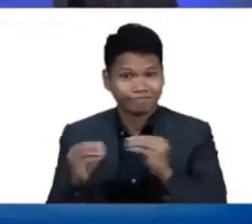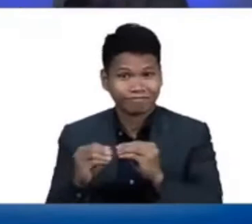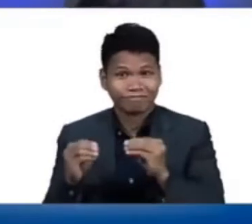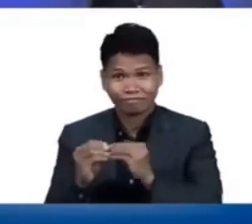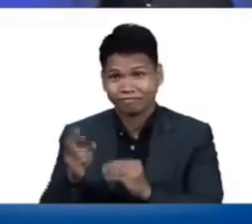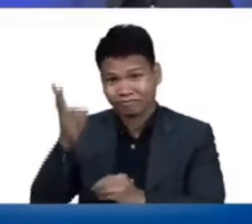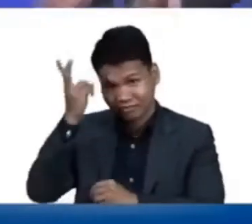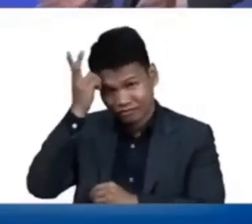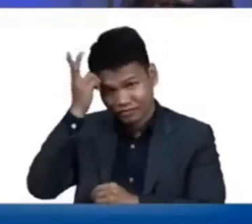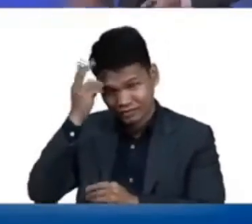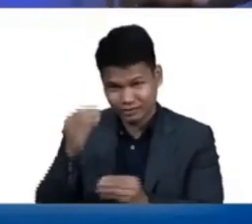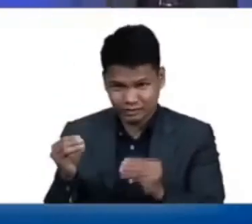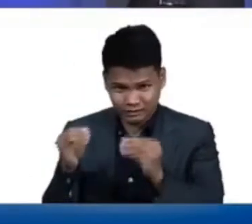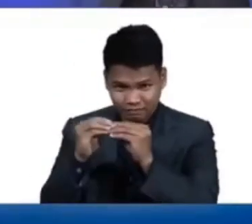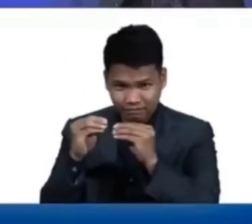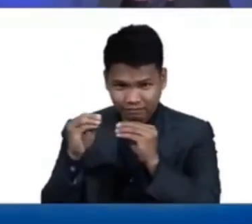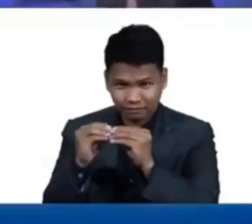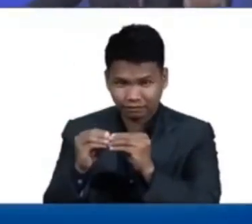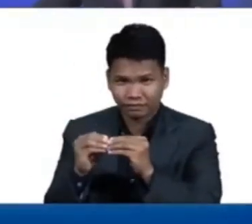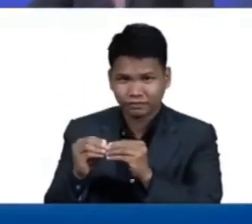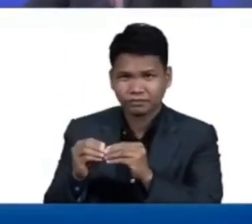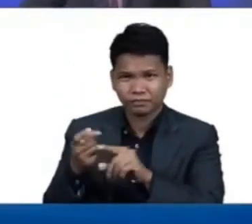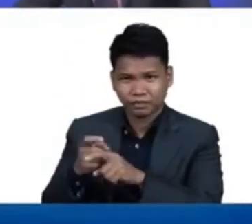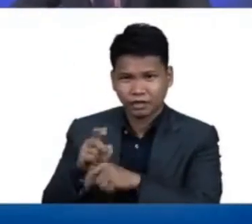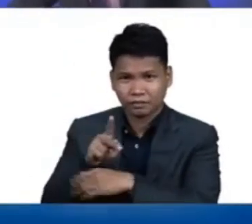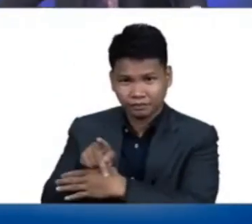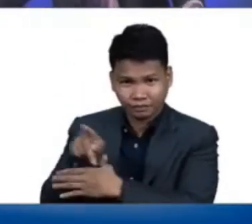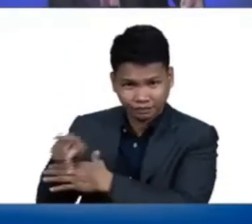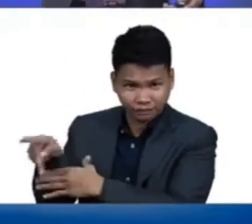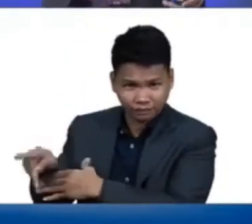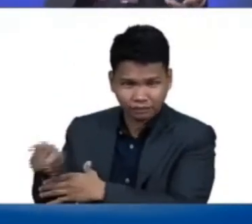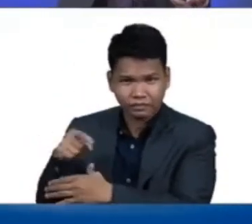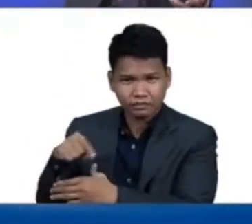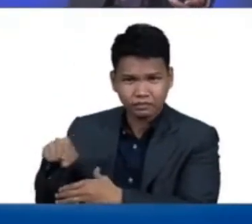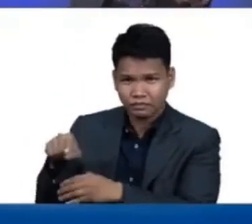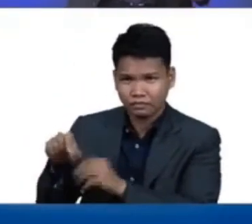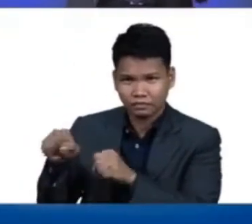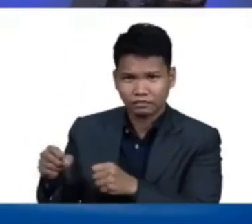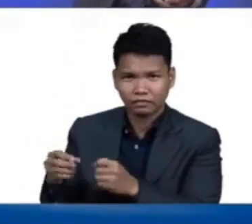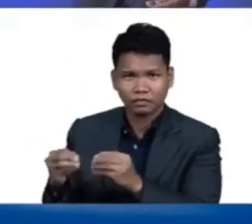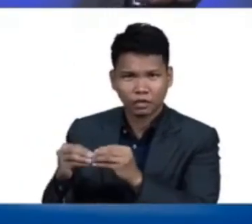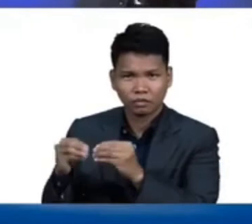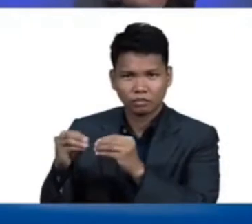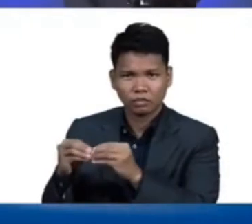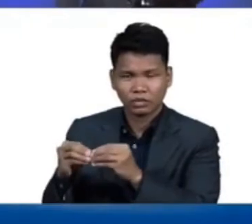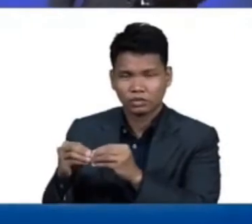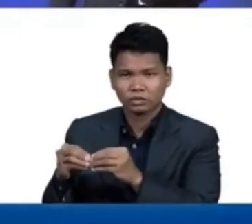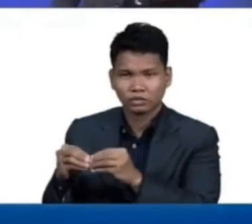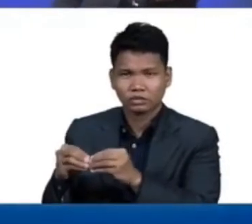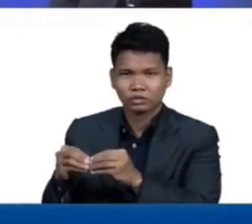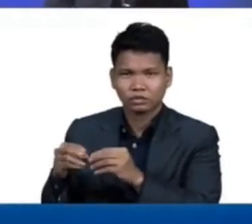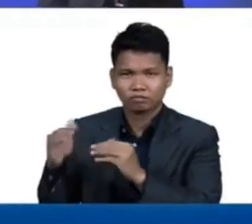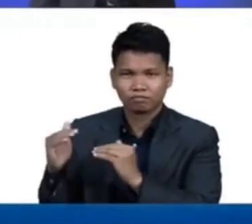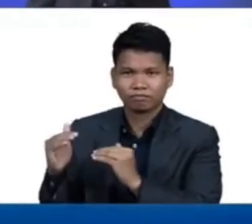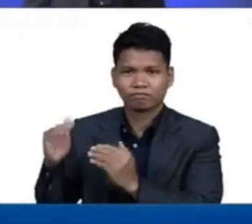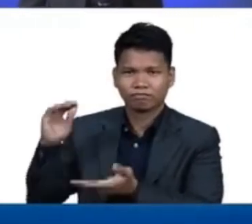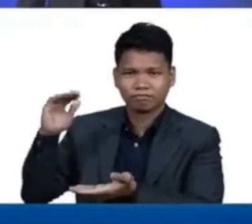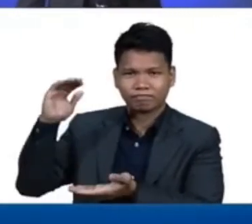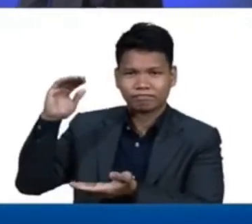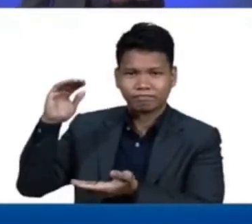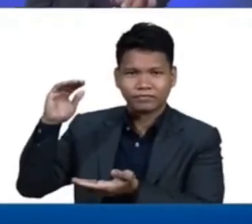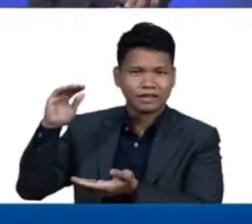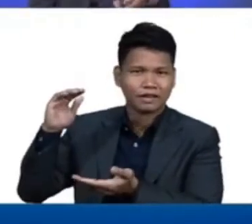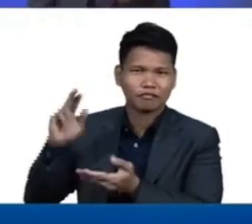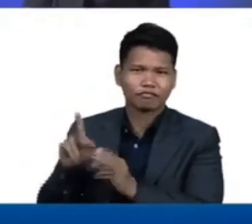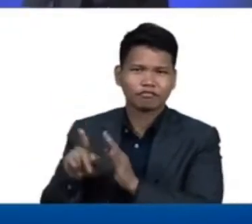mas maraming gulay, mas maraming galing sa tanim, mas mataas po yung ating level when it comes